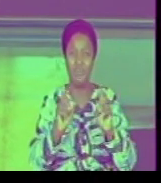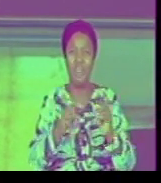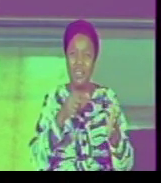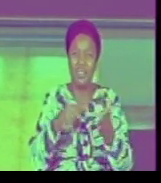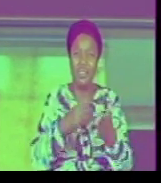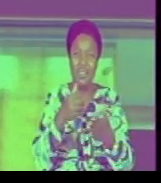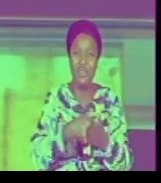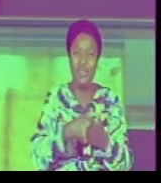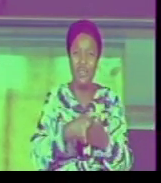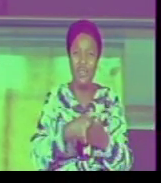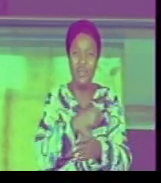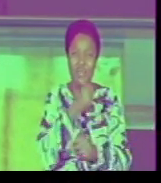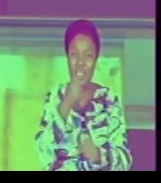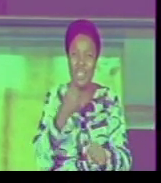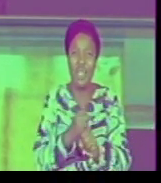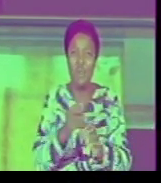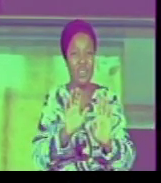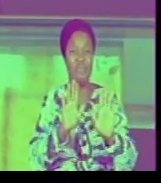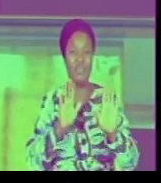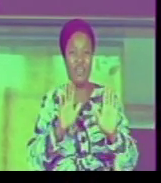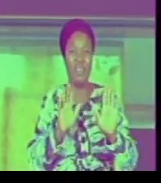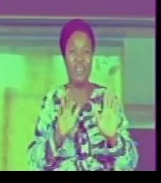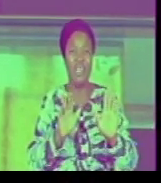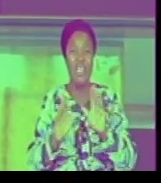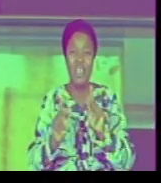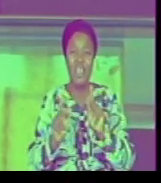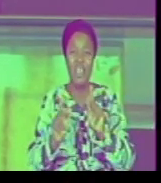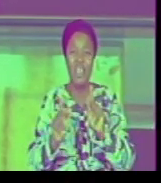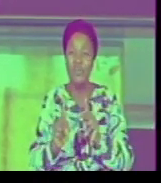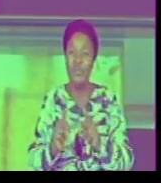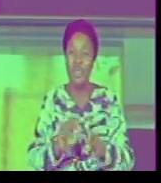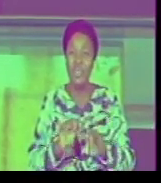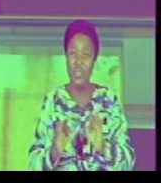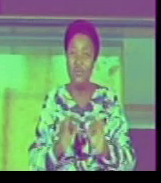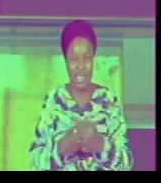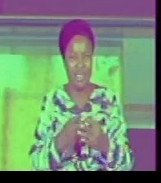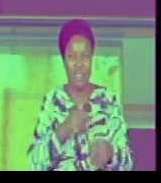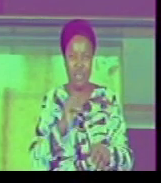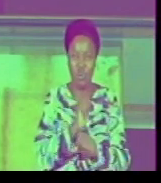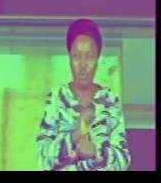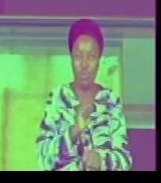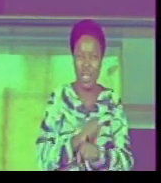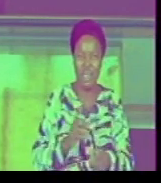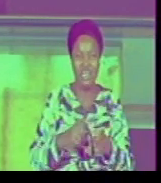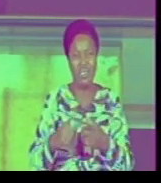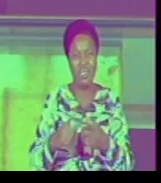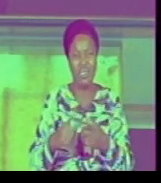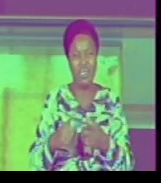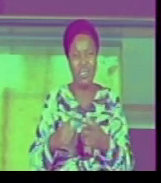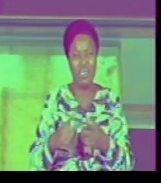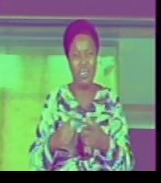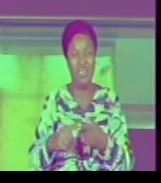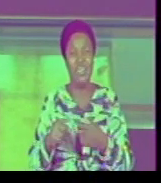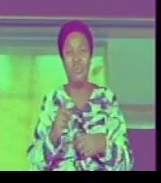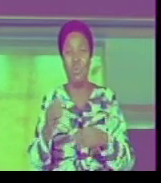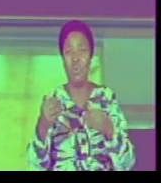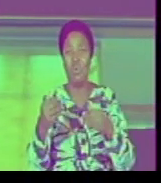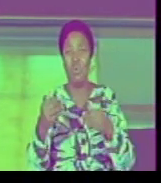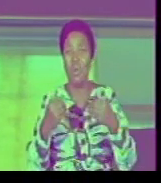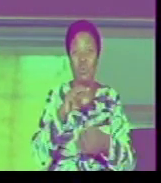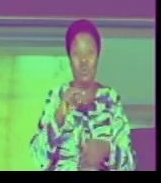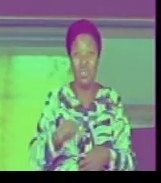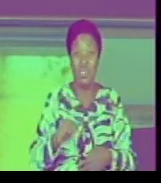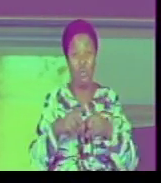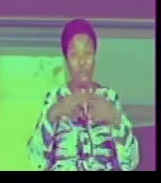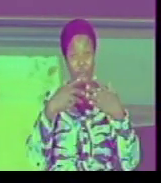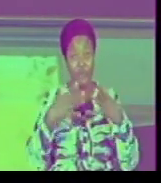If you're starting a project and you have all the wherewithal, everything you ought to have to finish that project,